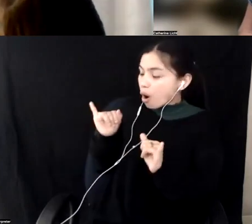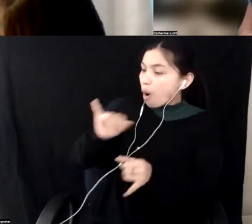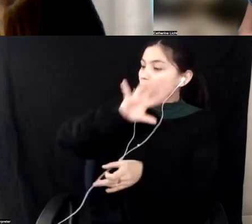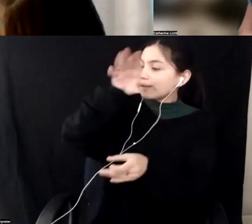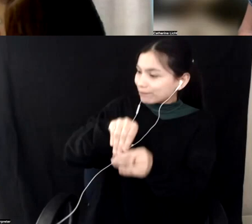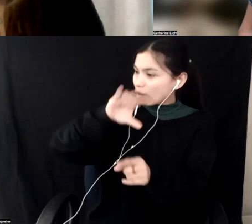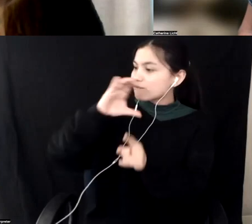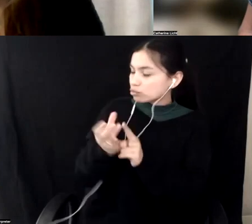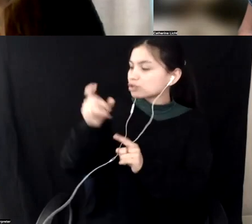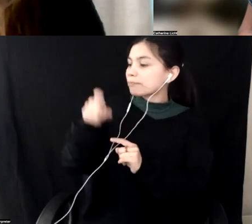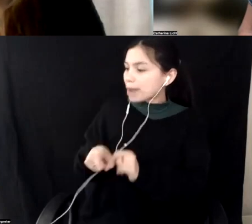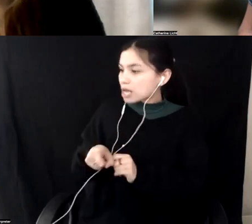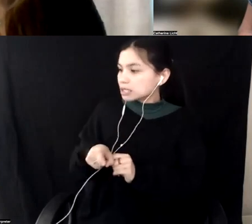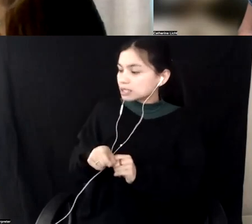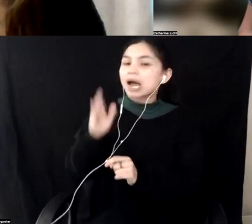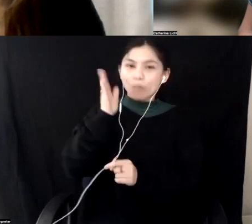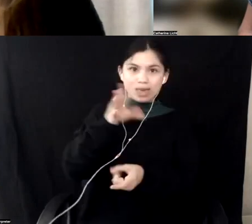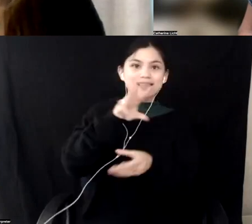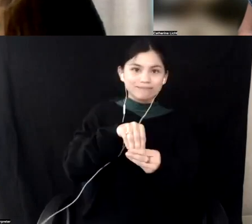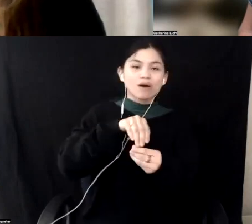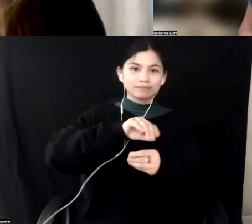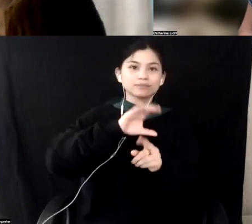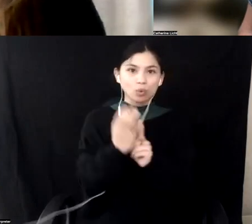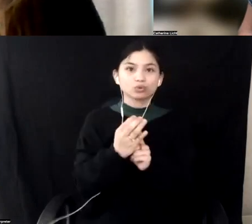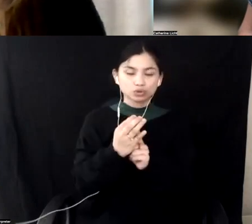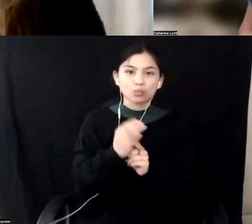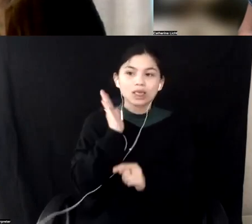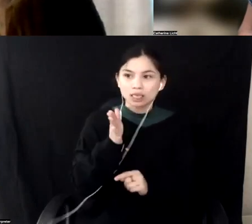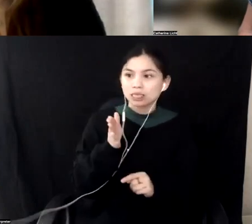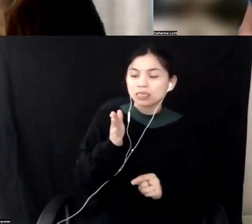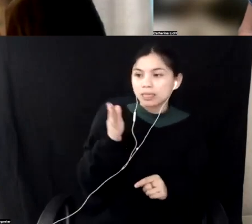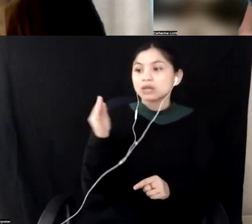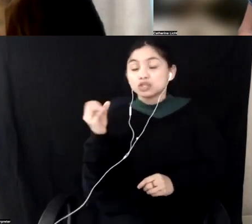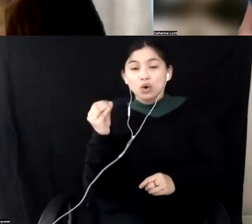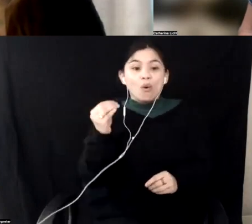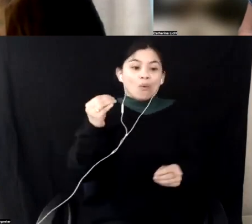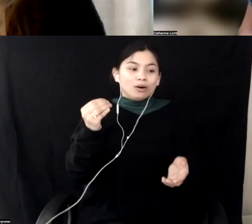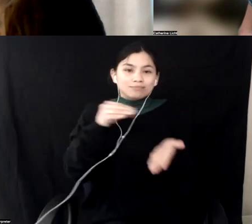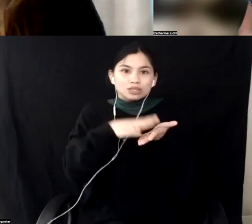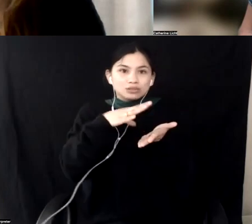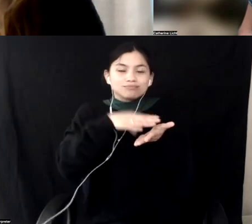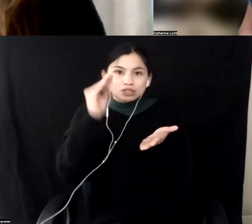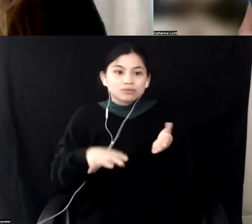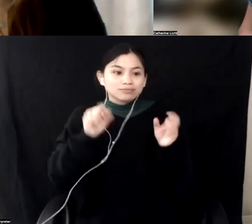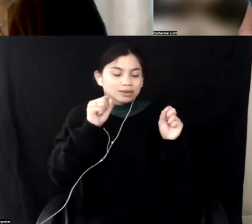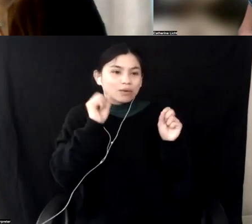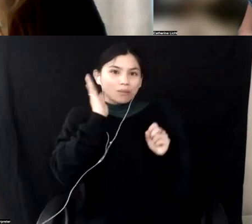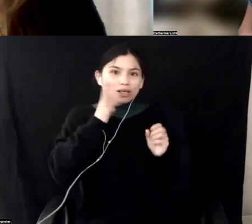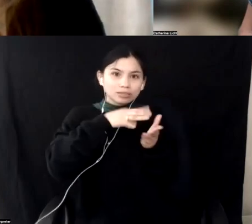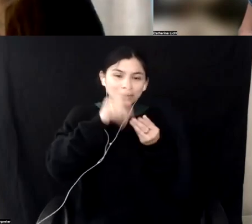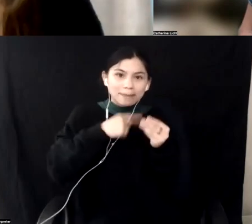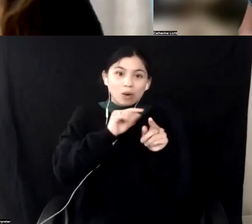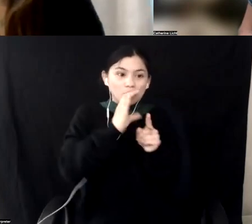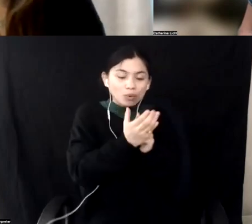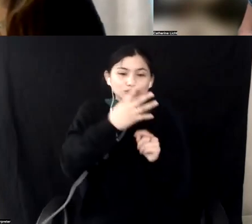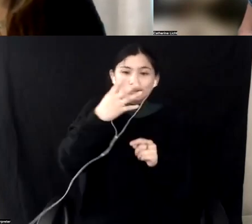them um, learn how their culture impacts their life,